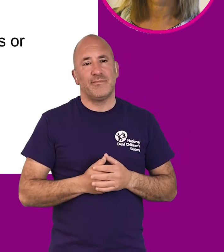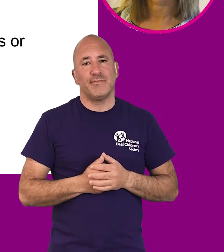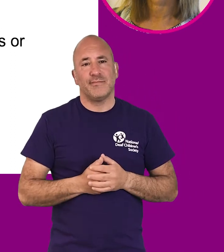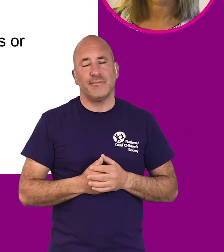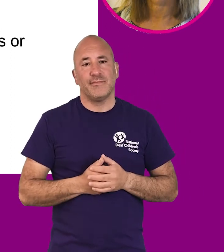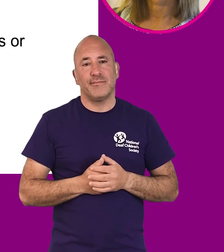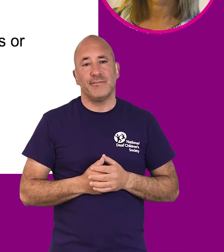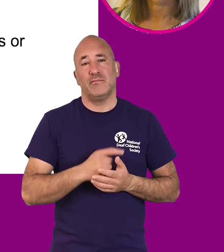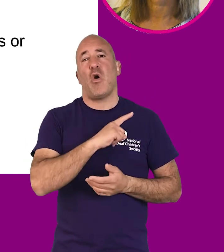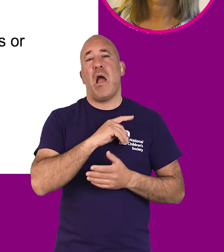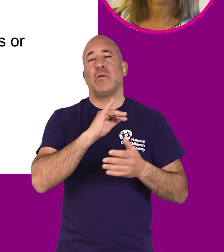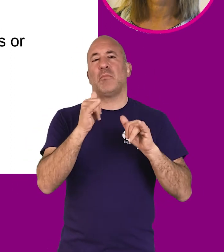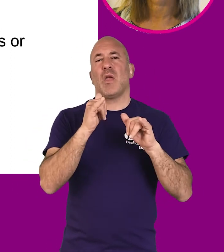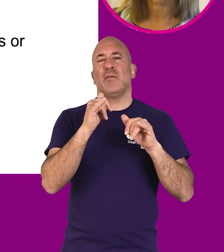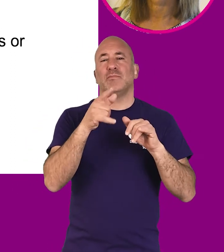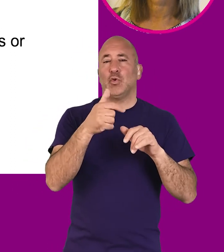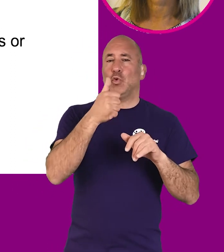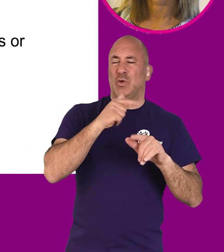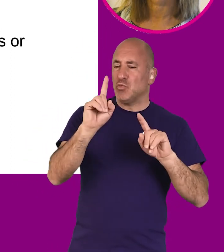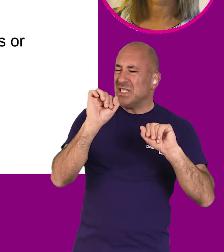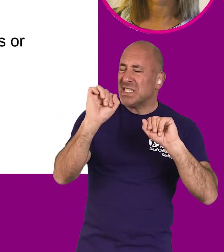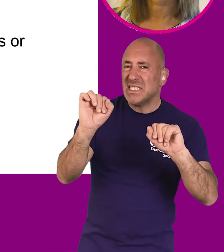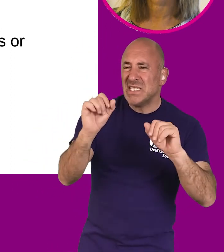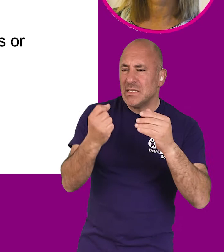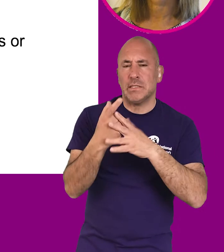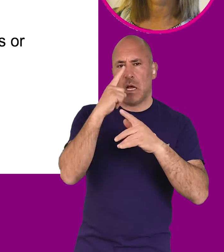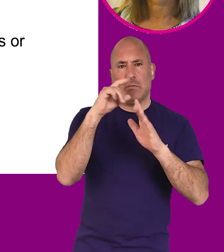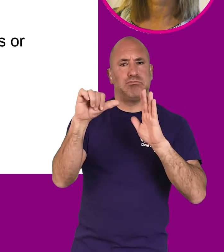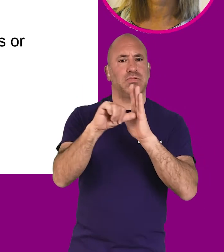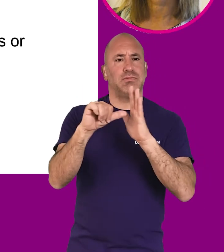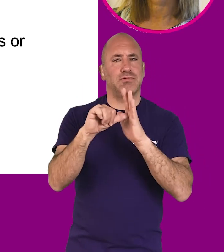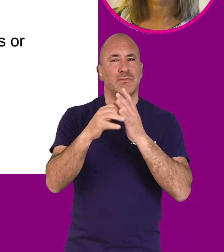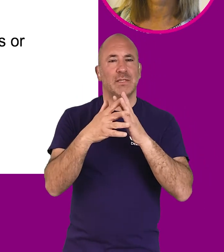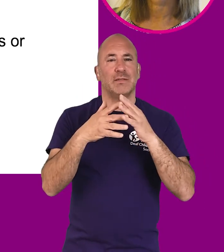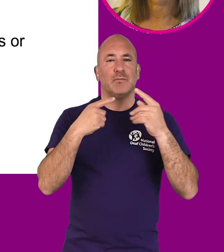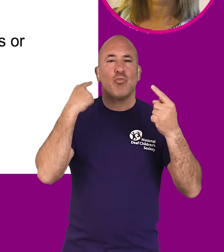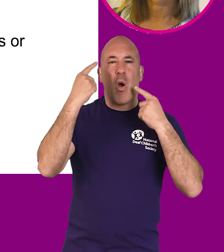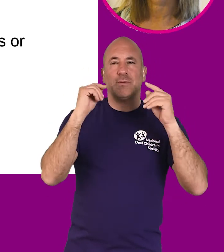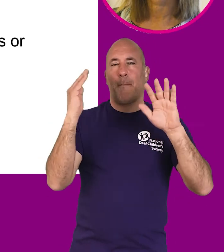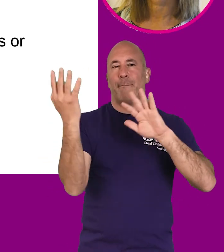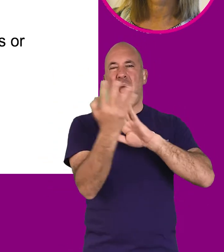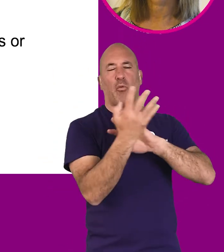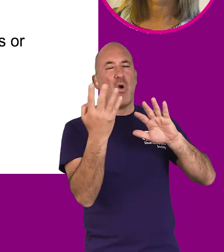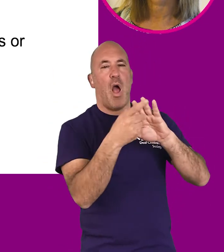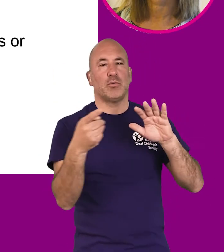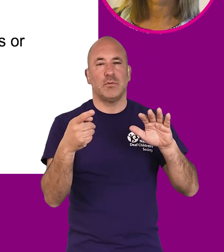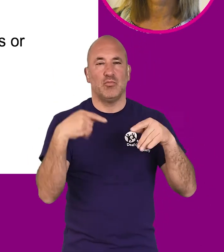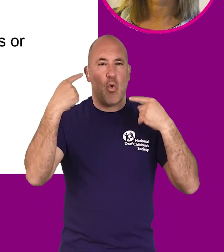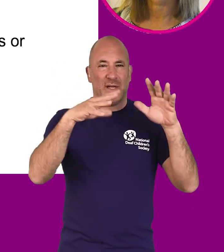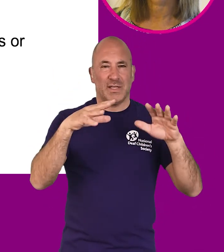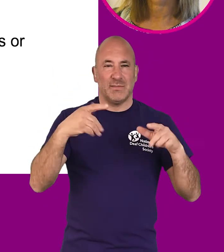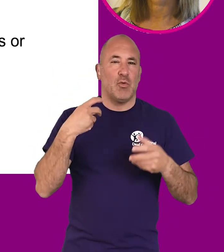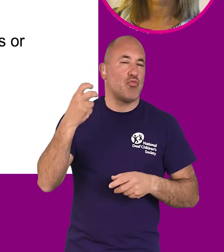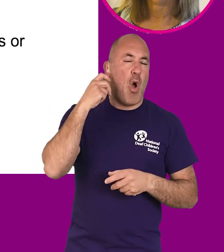or cochlear implants. It can sometimes have an effect on what they're using, and